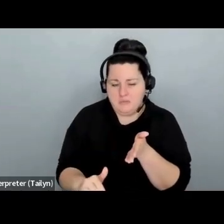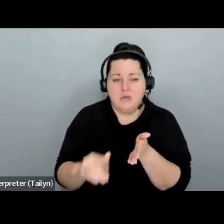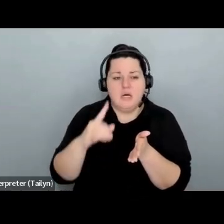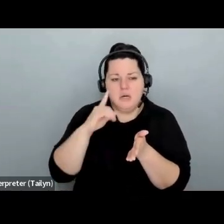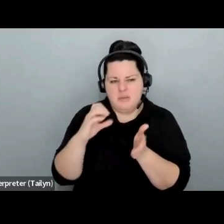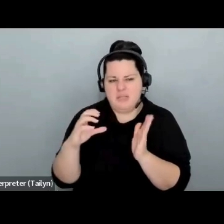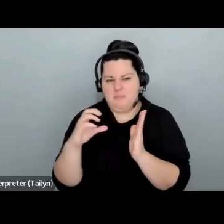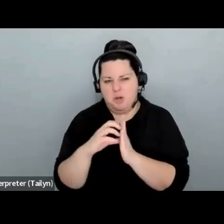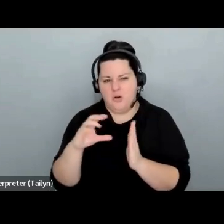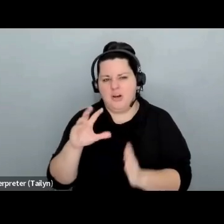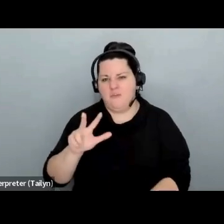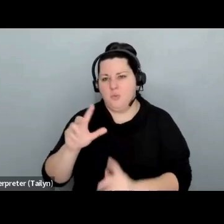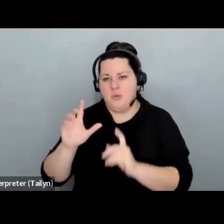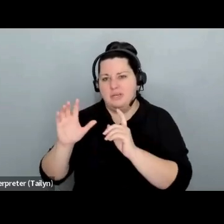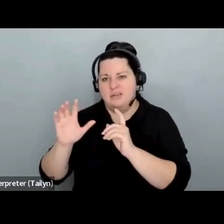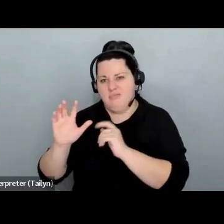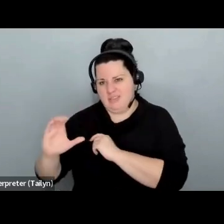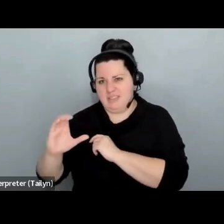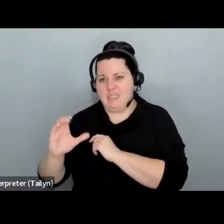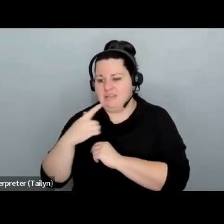paragraph 3C.